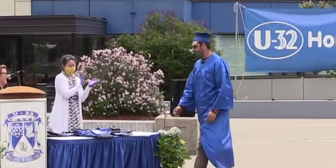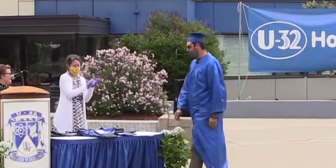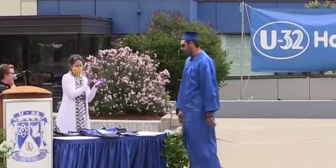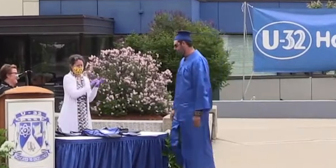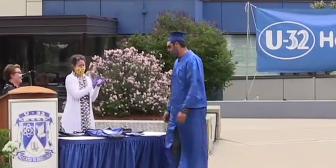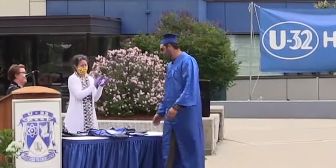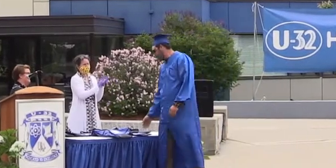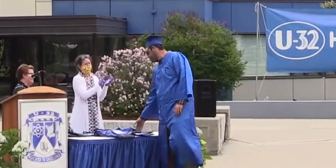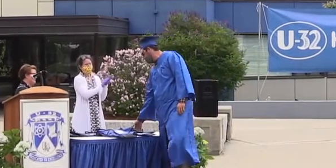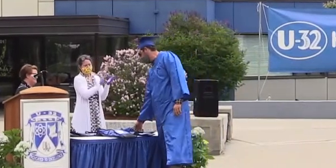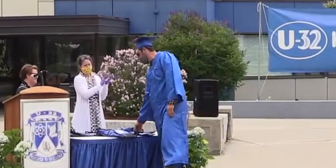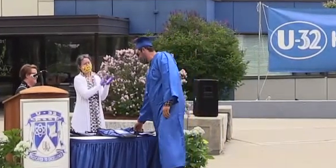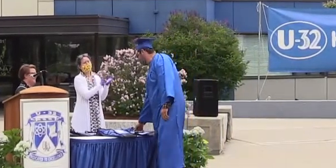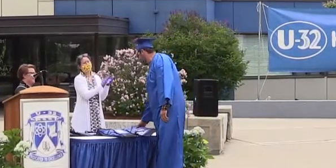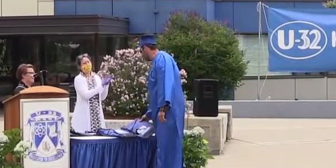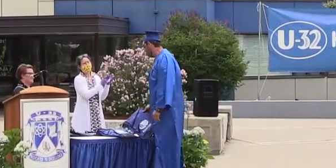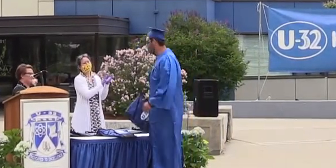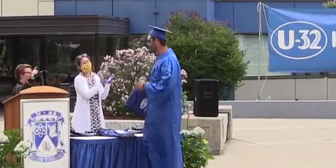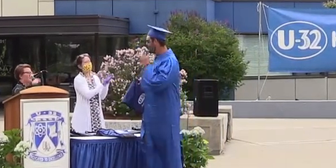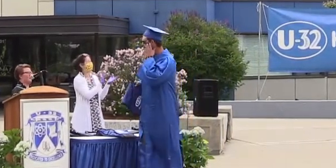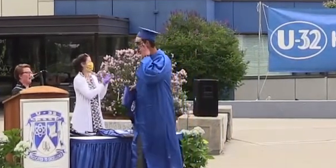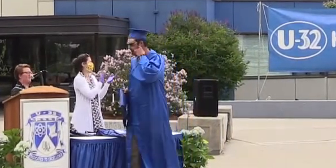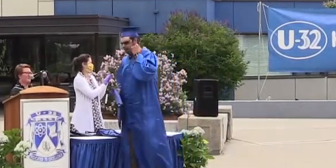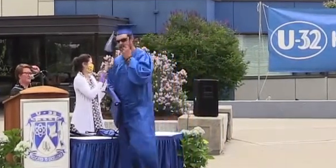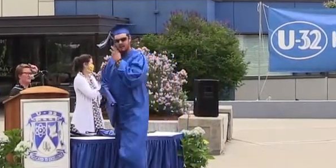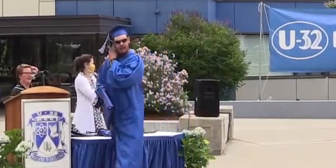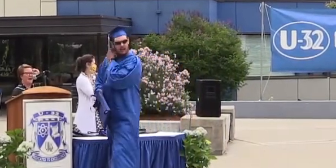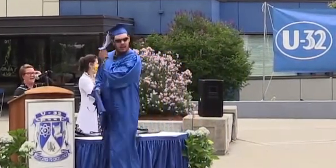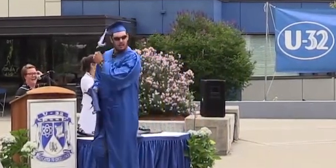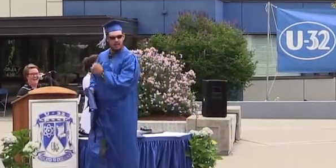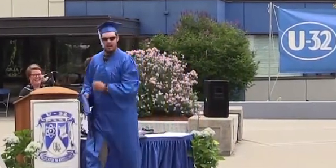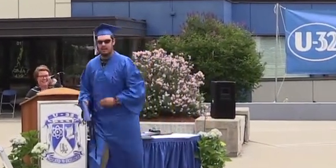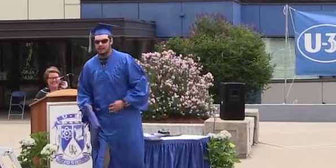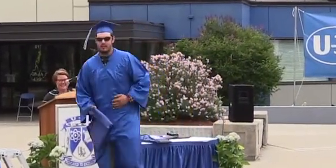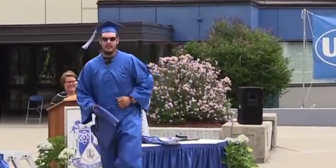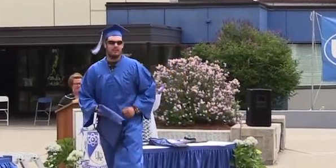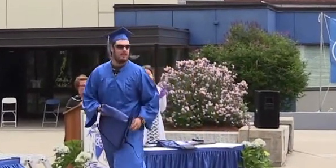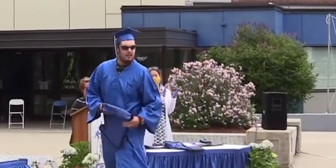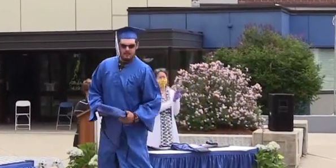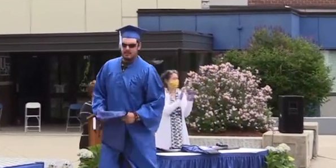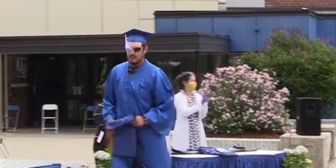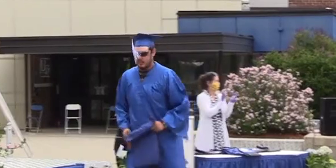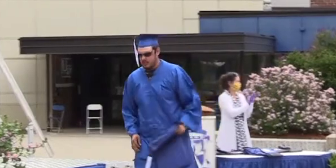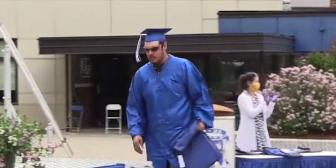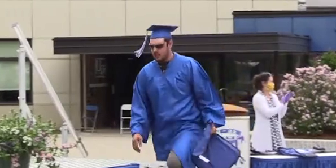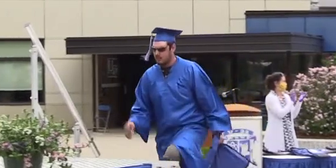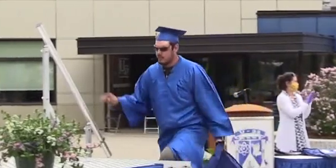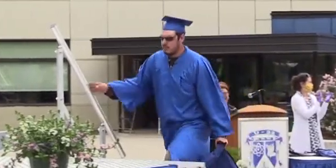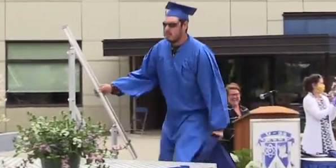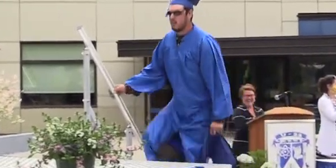You can take your mask off, too, bub. I'll see you in the other parking lot to give you a big hug, okay?